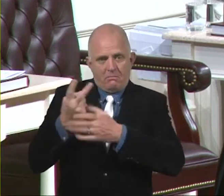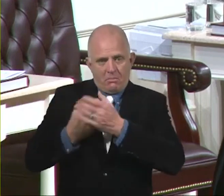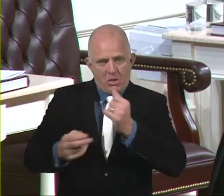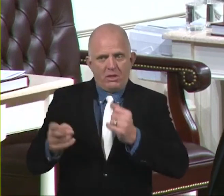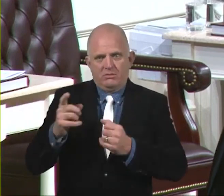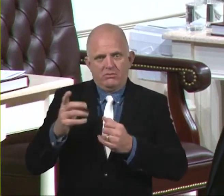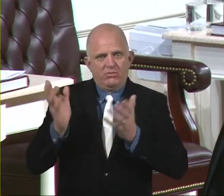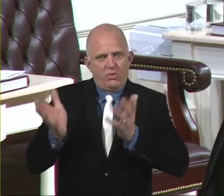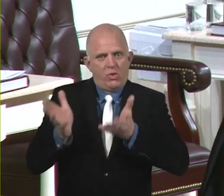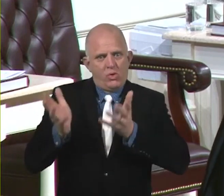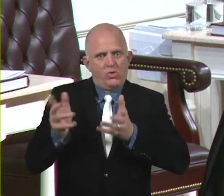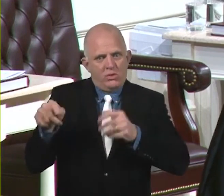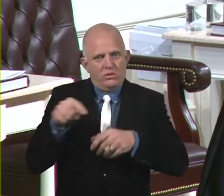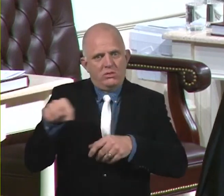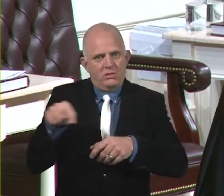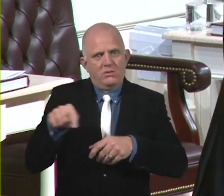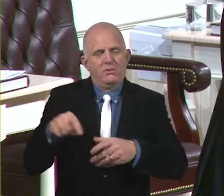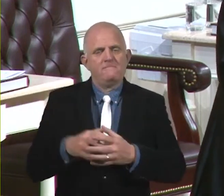Yeah, Brother Williams.